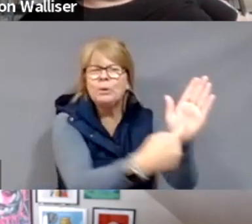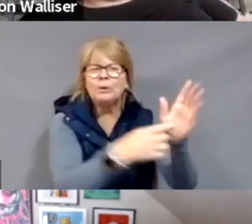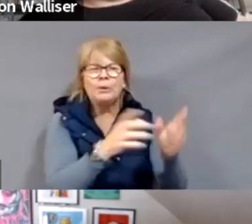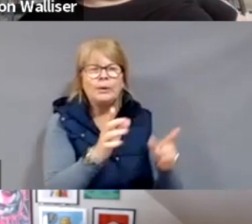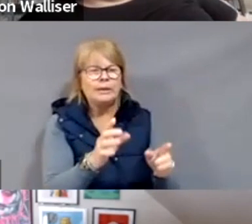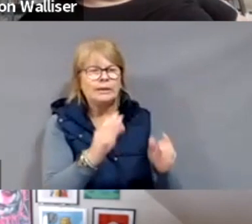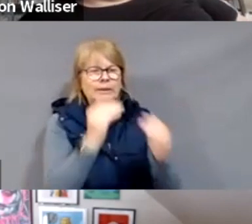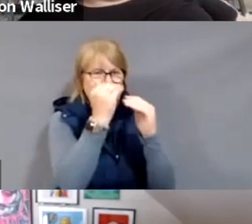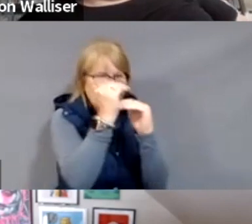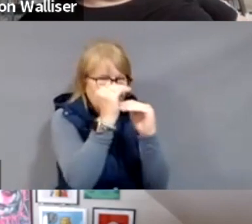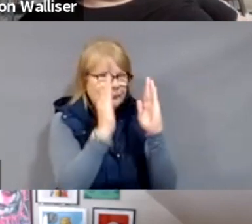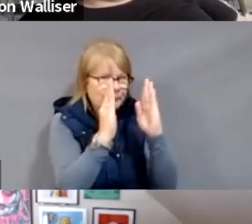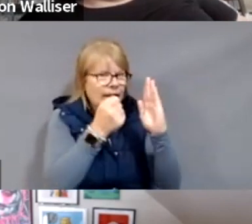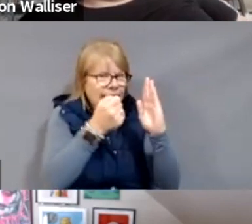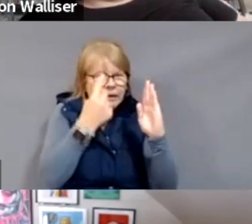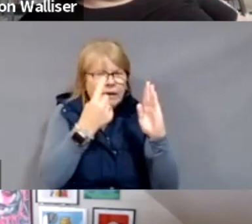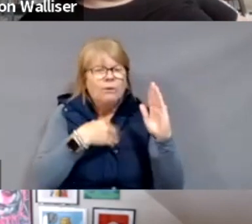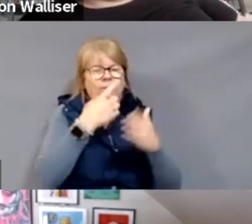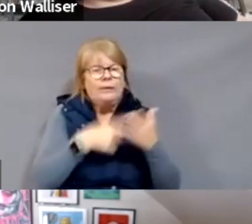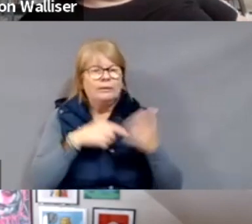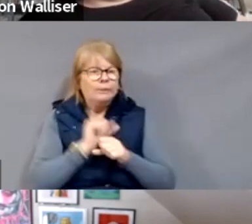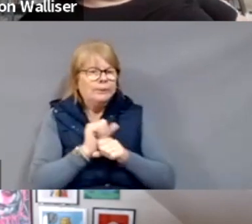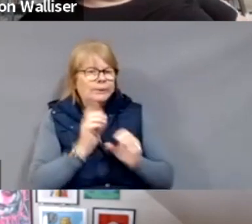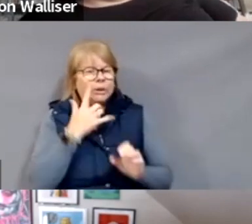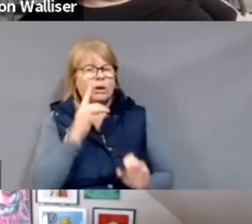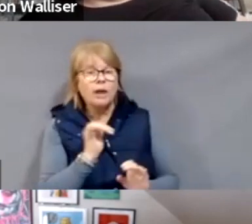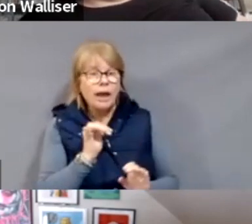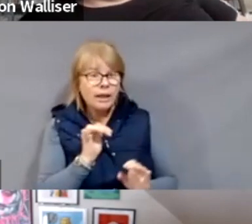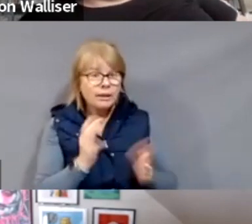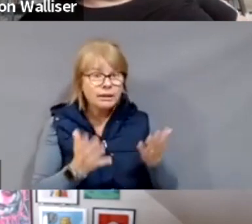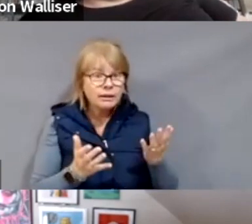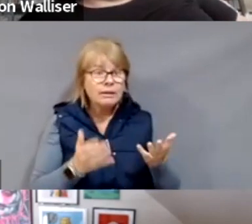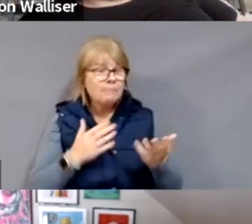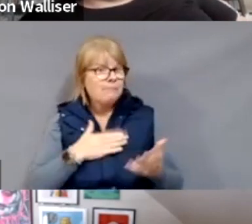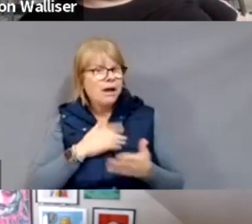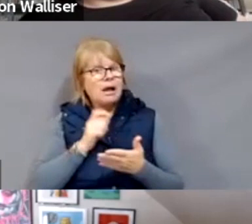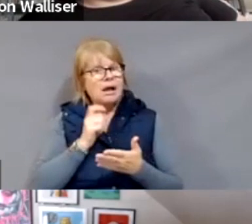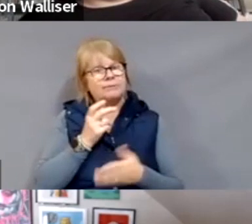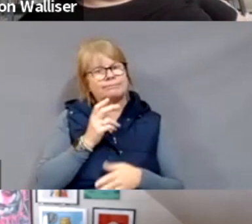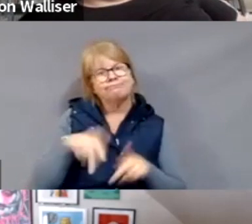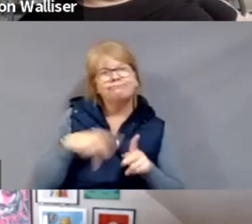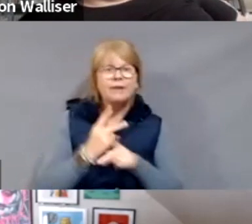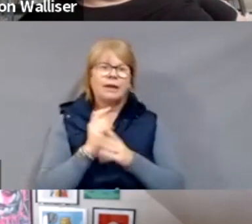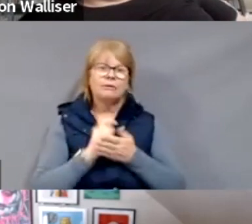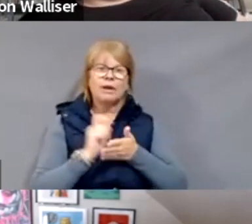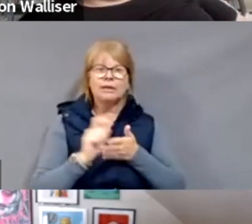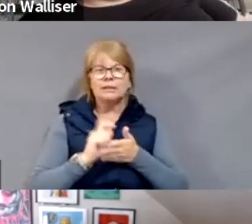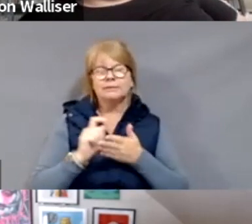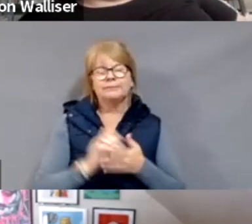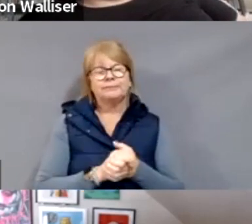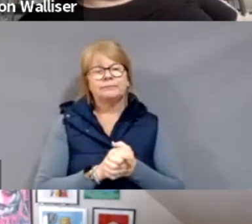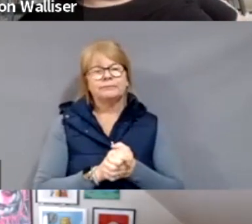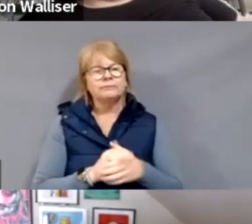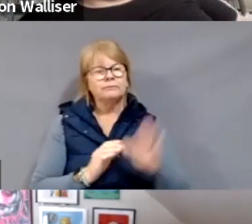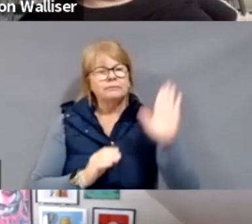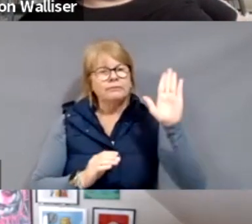and it'll give you a sample of, you know, I don't know, the kind of writing that I'm doing. And so Got